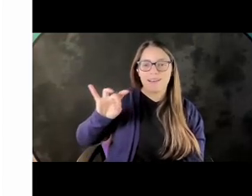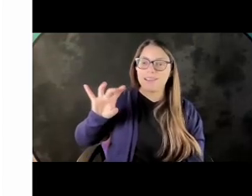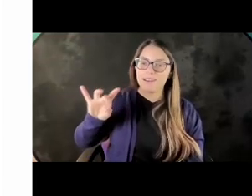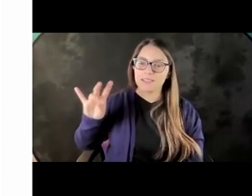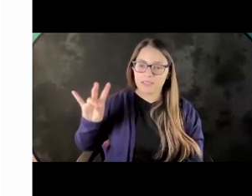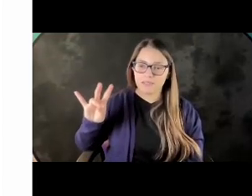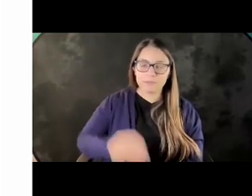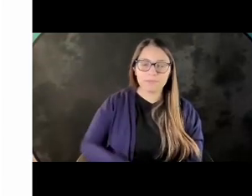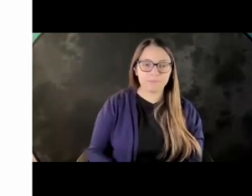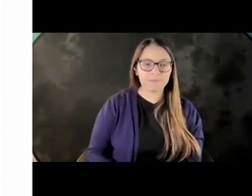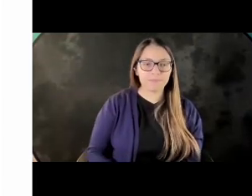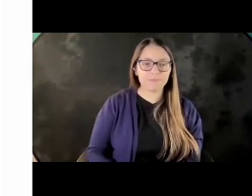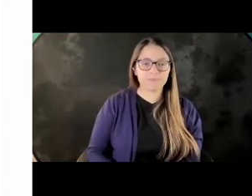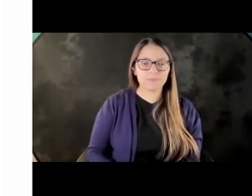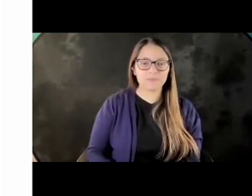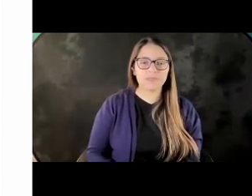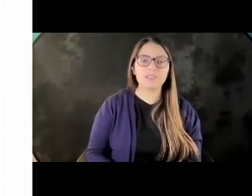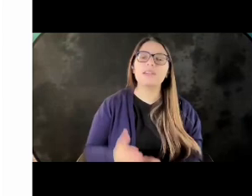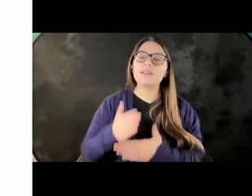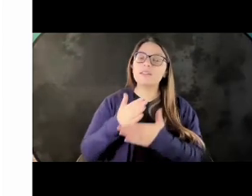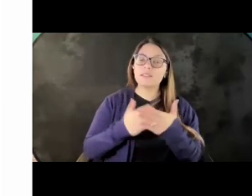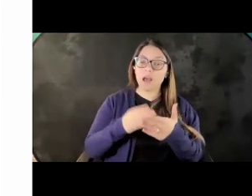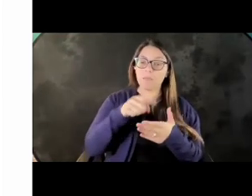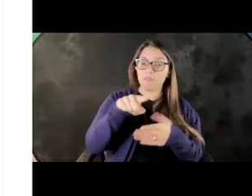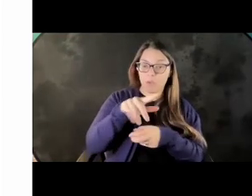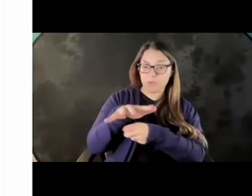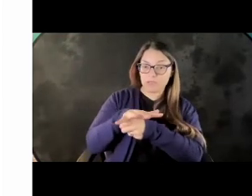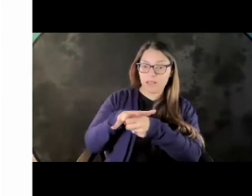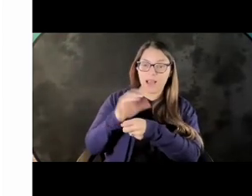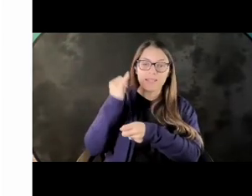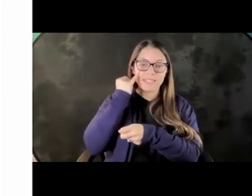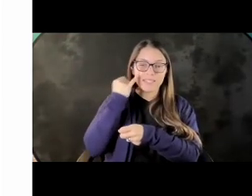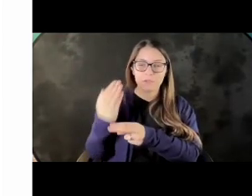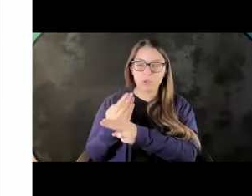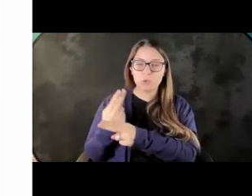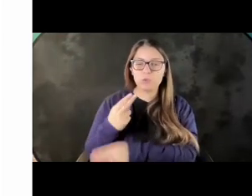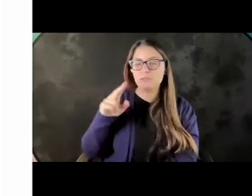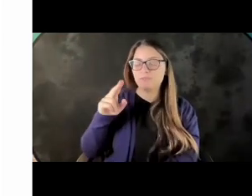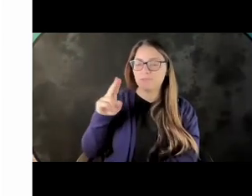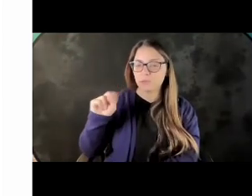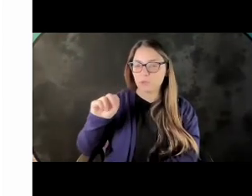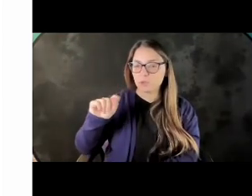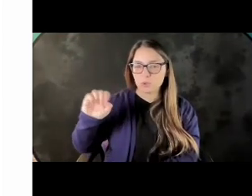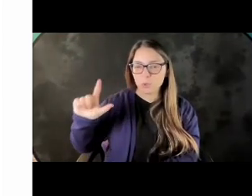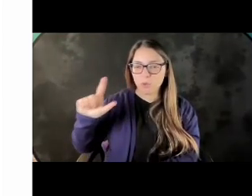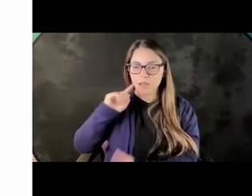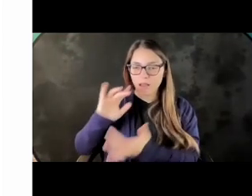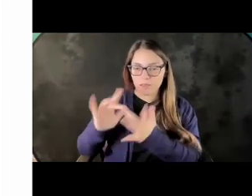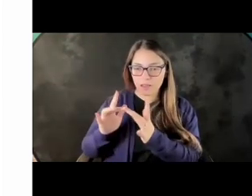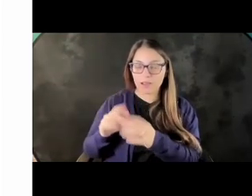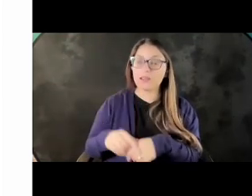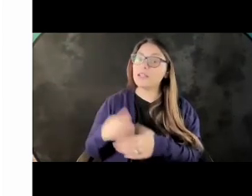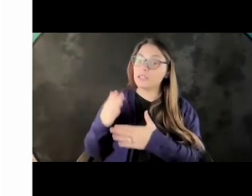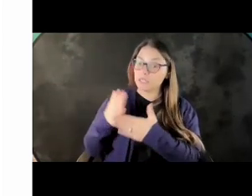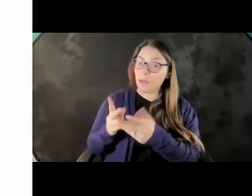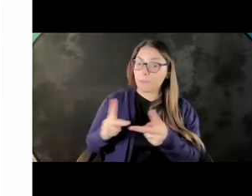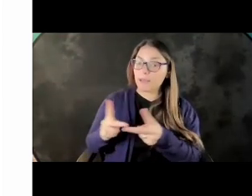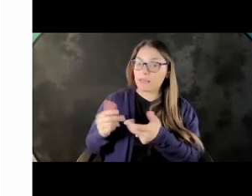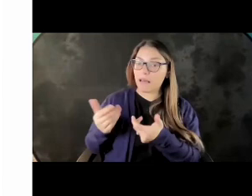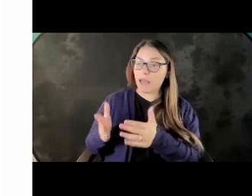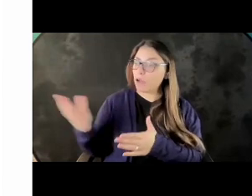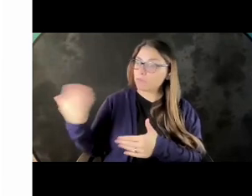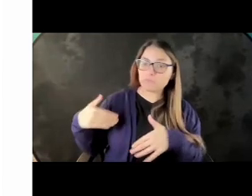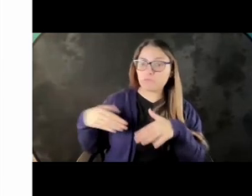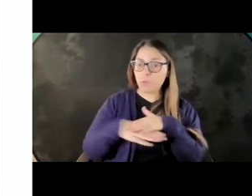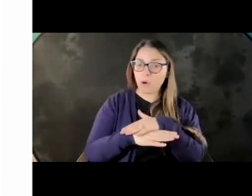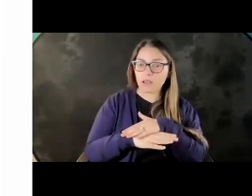800-906-9887. Now, some of the sites, if you use the locator tool, some of the sites allow you just to walk in, but others do not. They